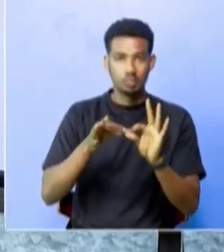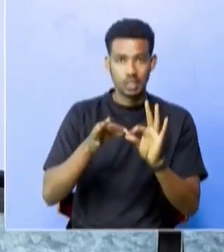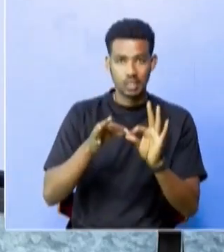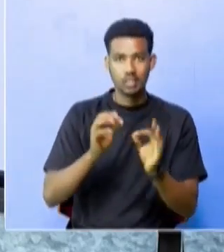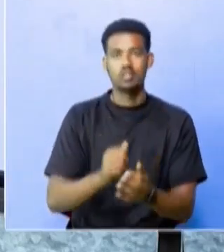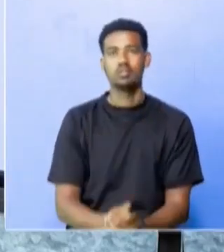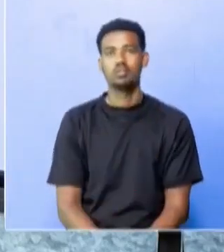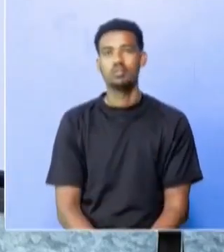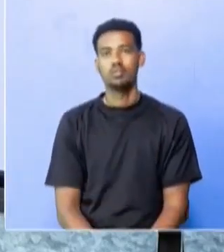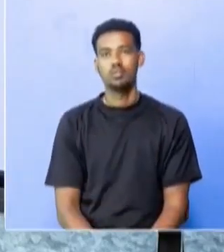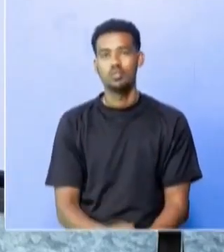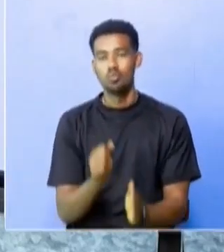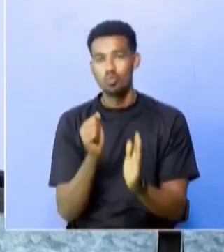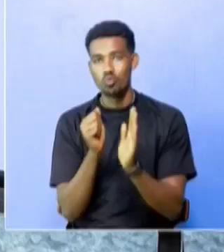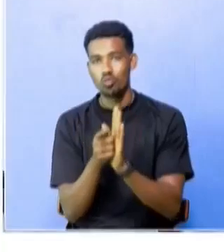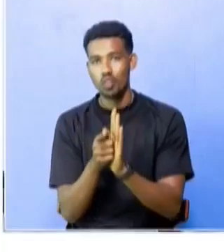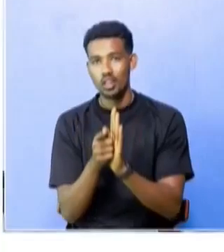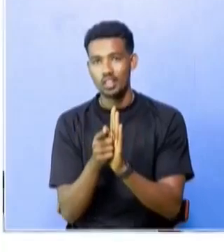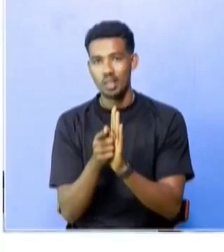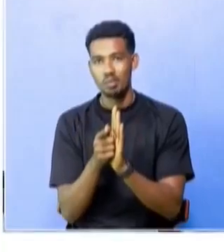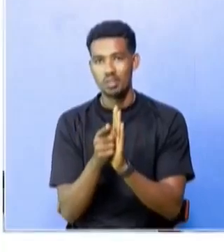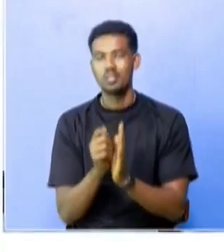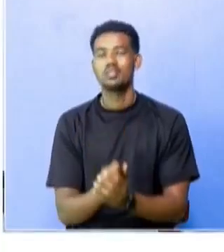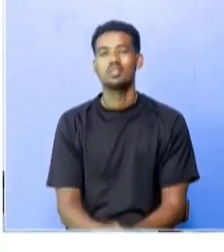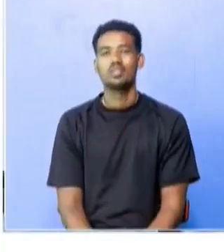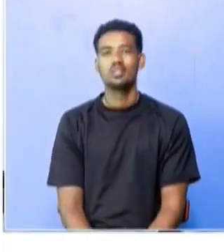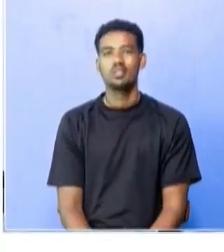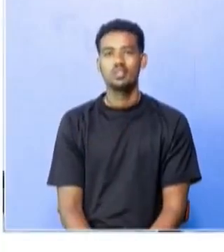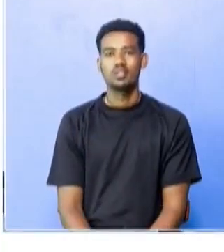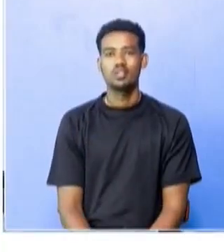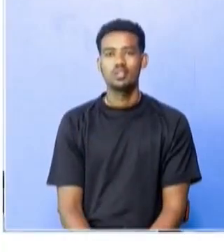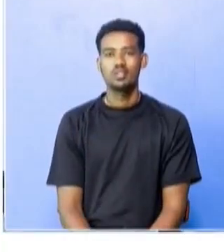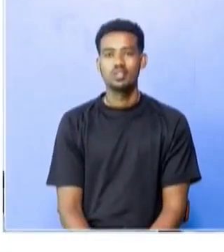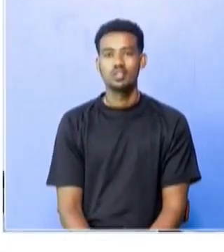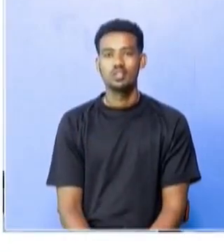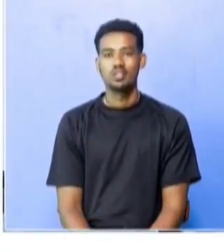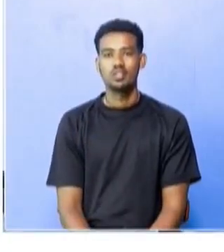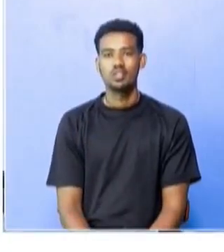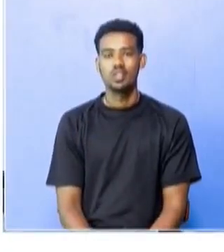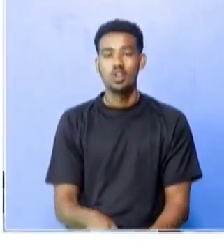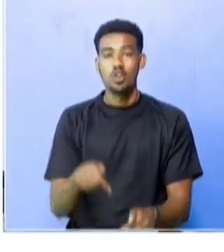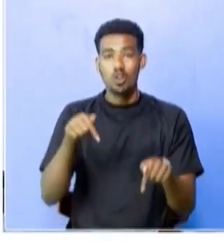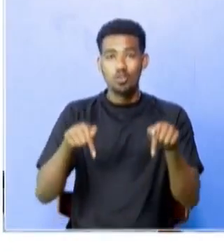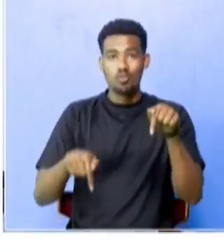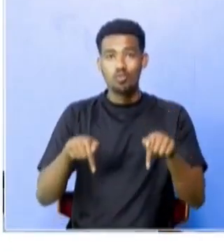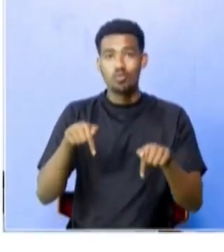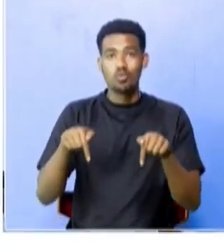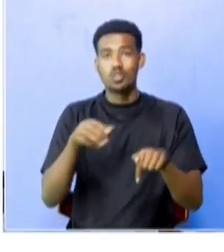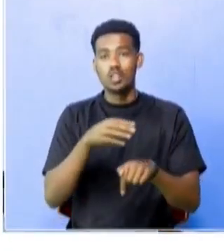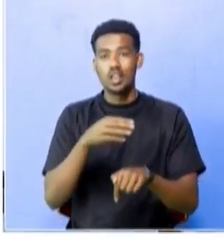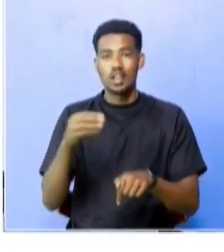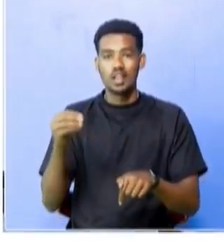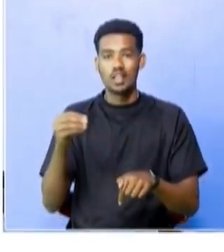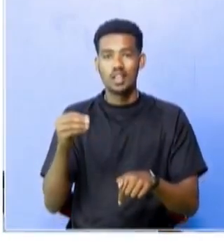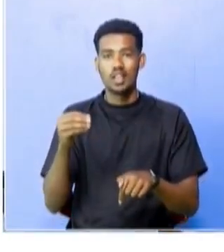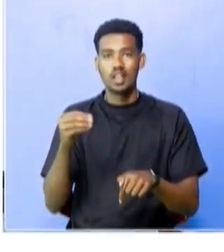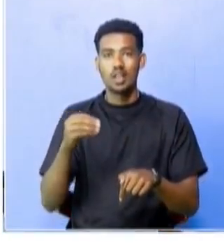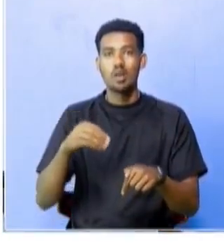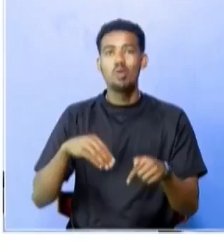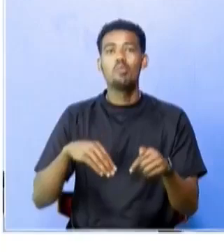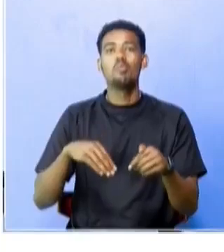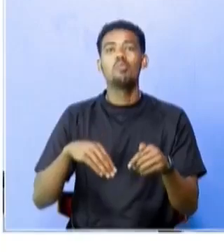meaning. For example, here is foot and plus ball